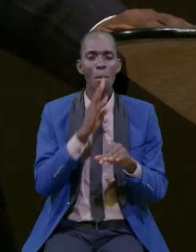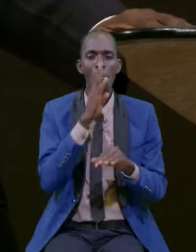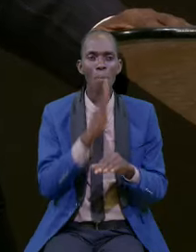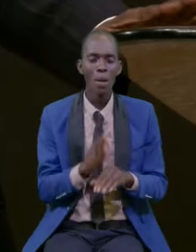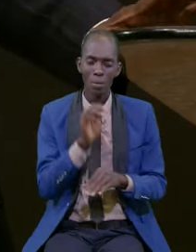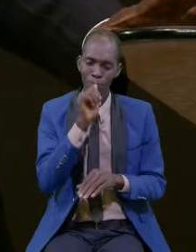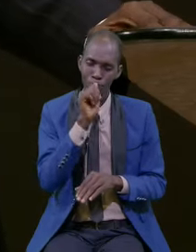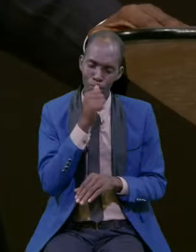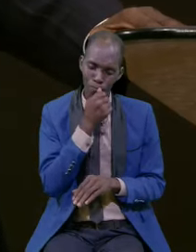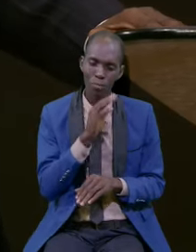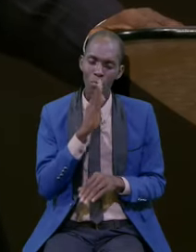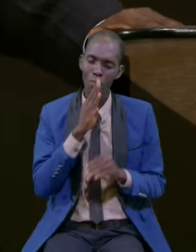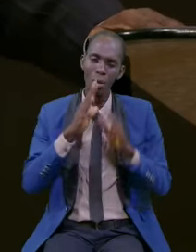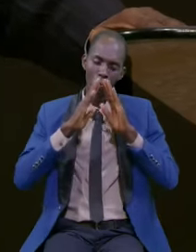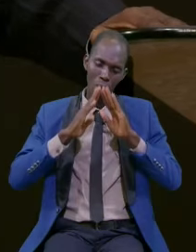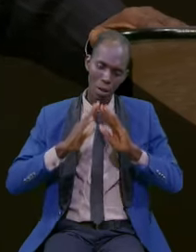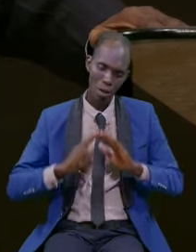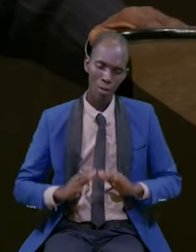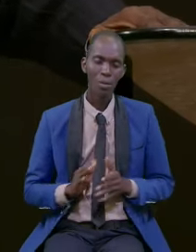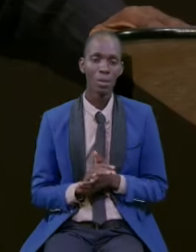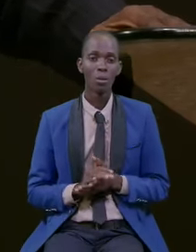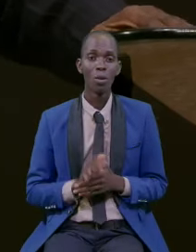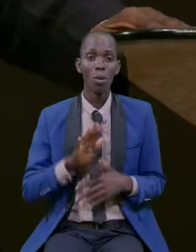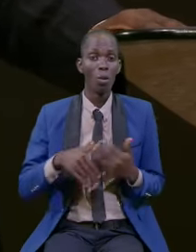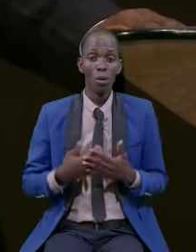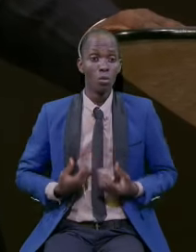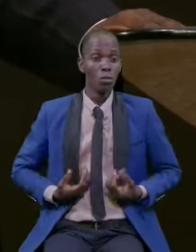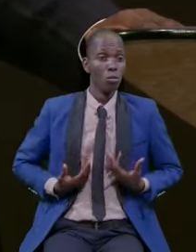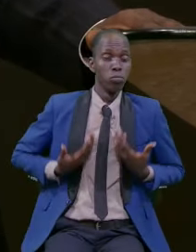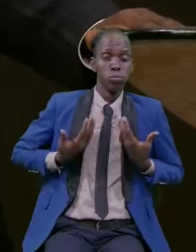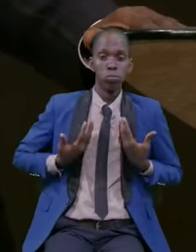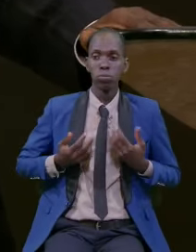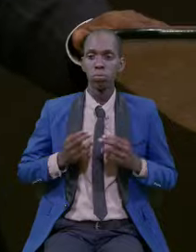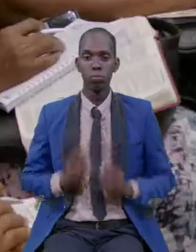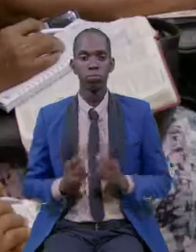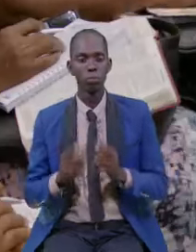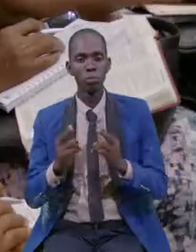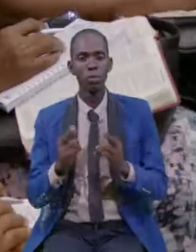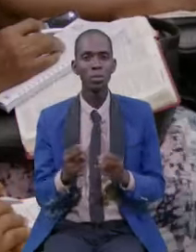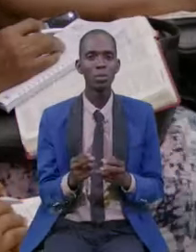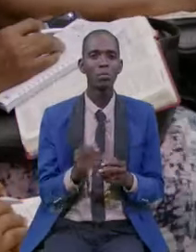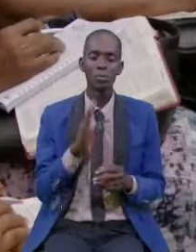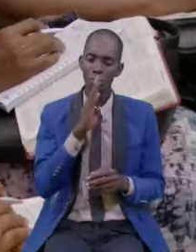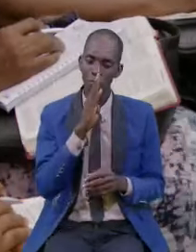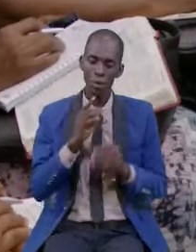heart, anxious heart, eager heart, but